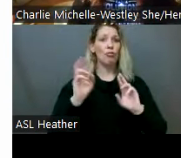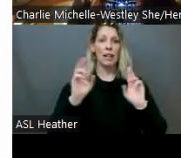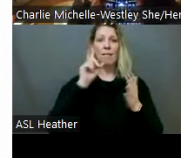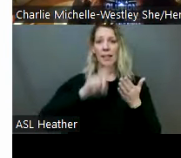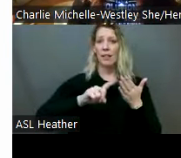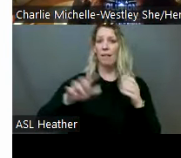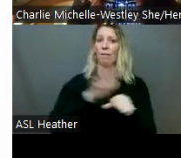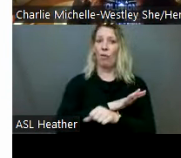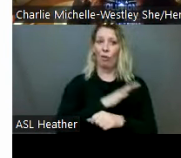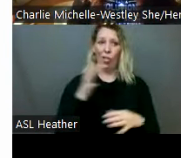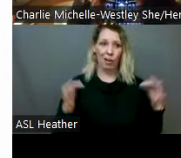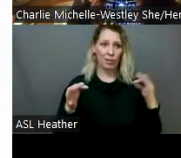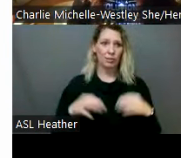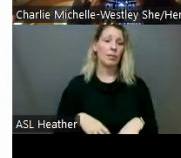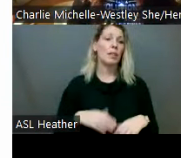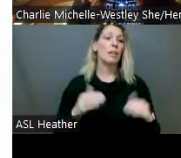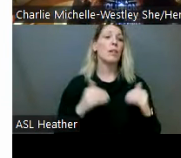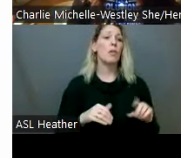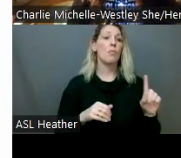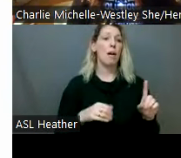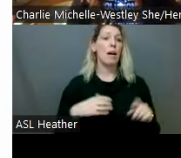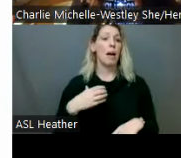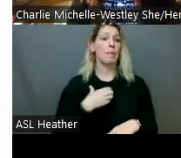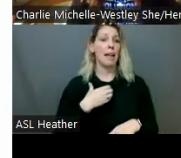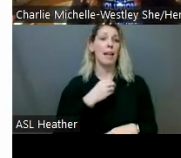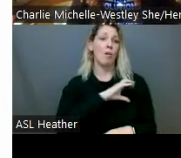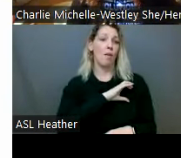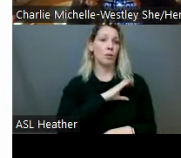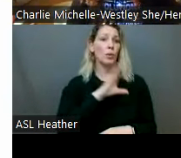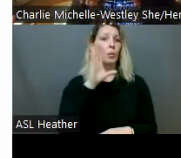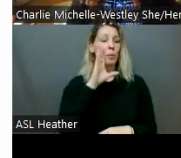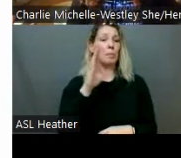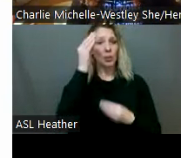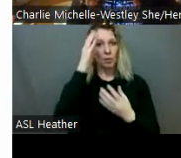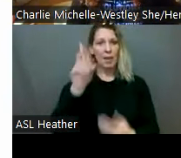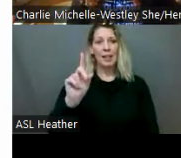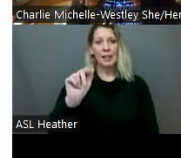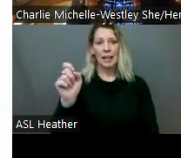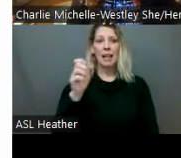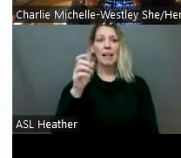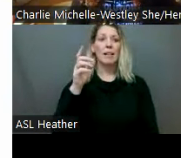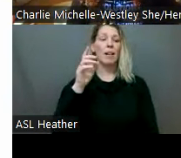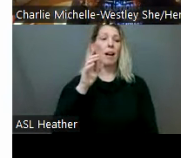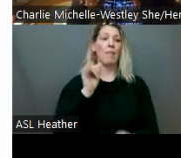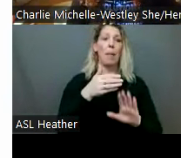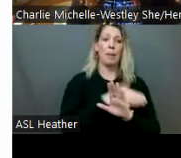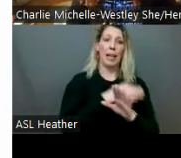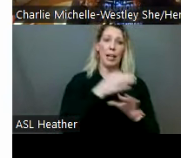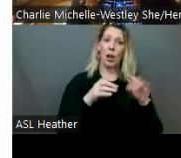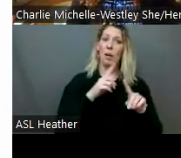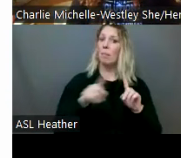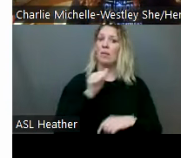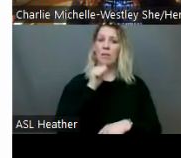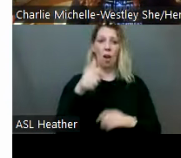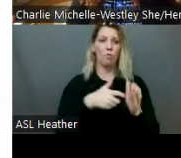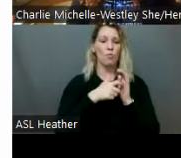for a full hearing. 1, the complainant and officer will be notified of the date of the preliminary hearing, but are not required